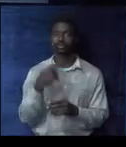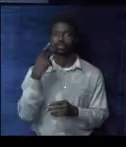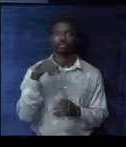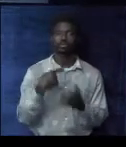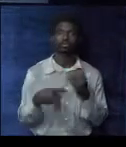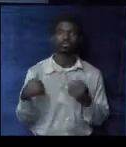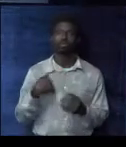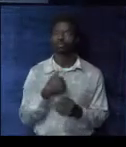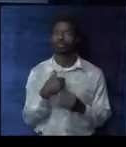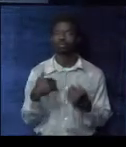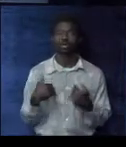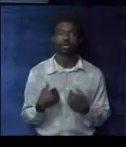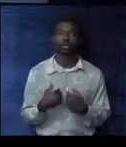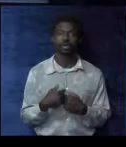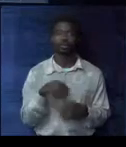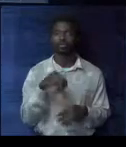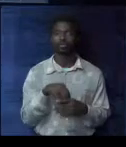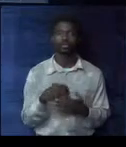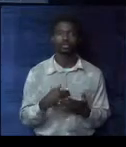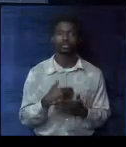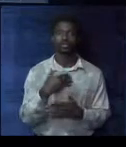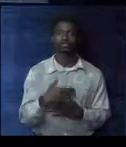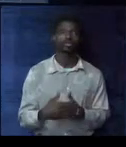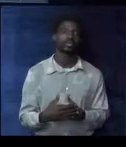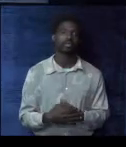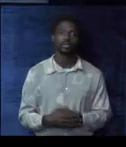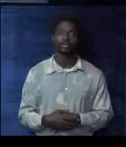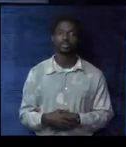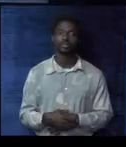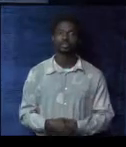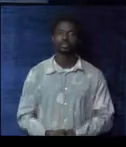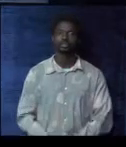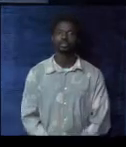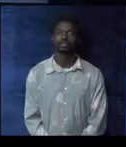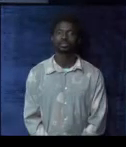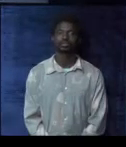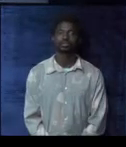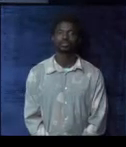let's see what we have in the next screen.